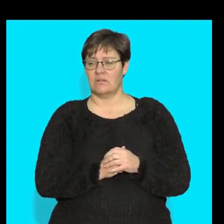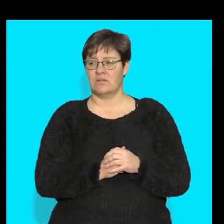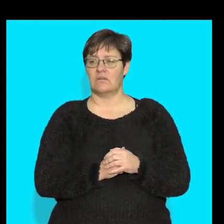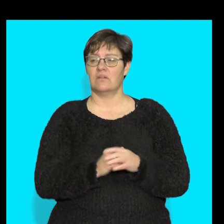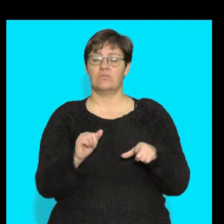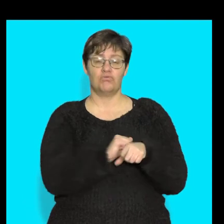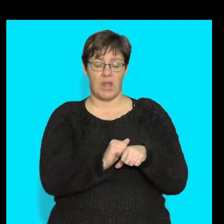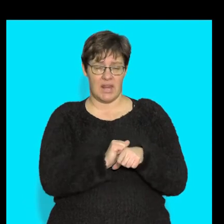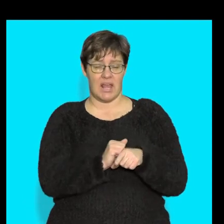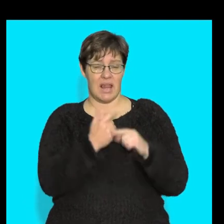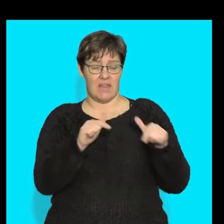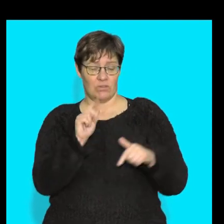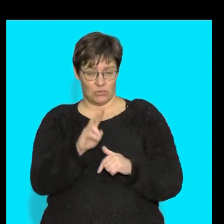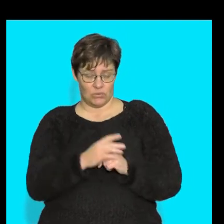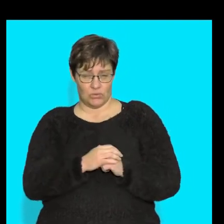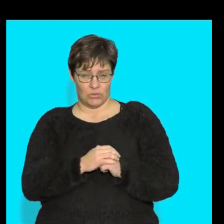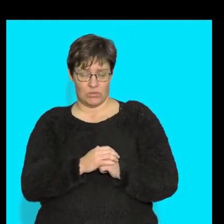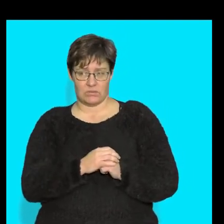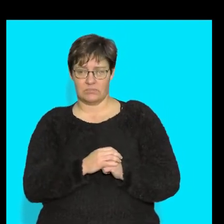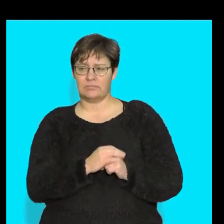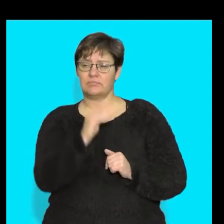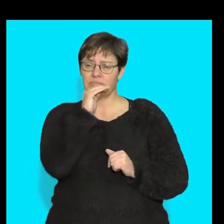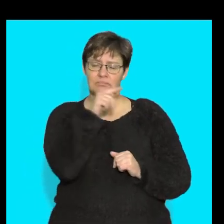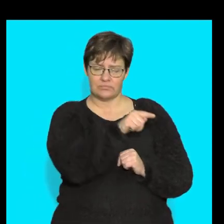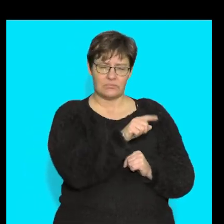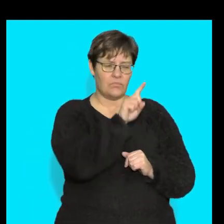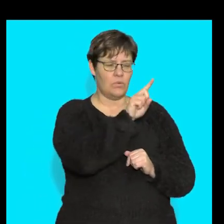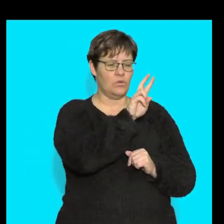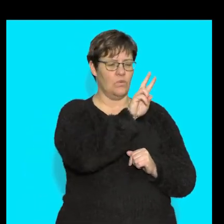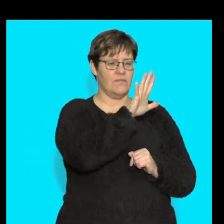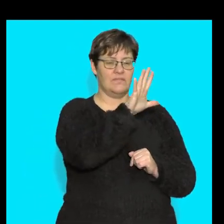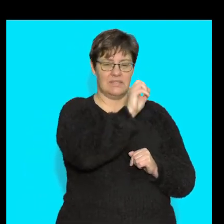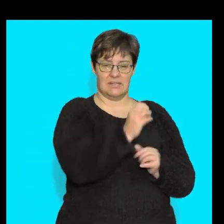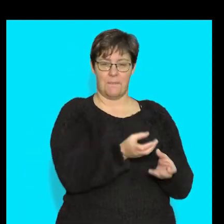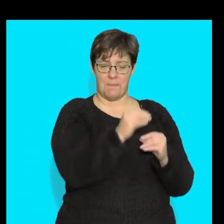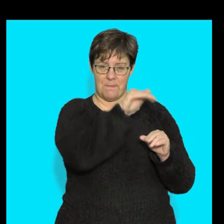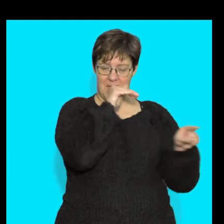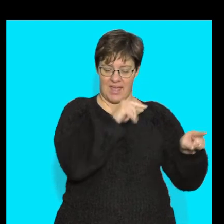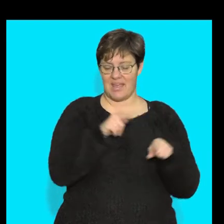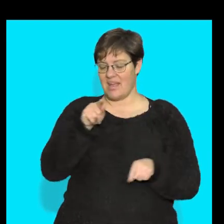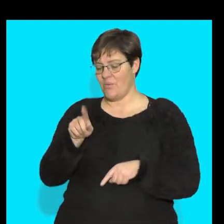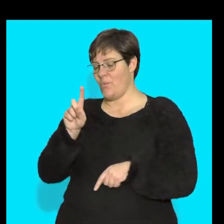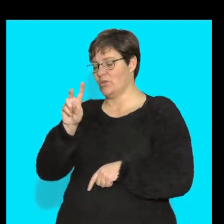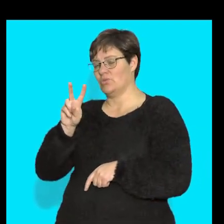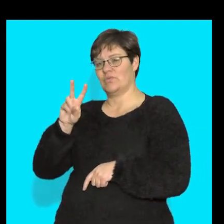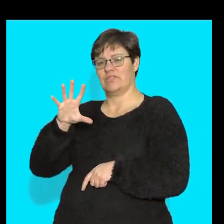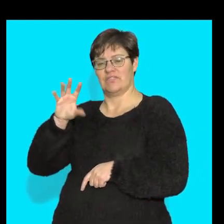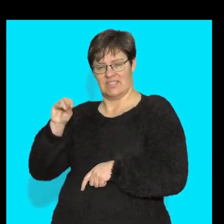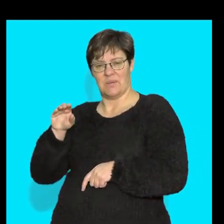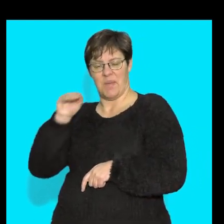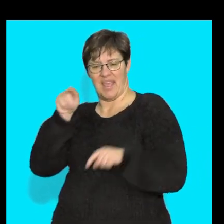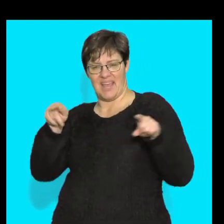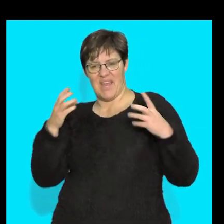2, right? Of level 2, what does this mean? This person, right, the 2 people who recruited the 4